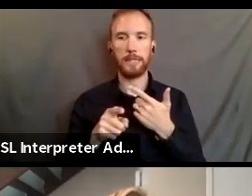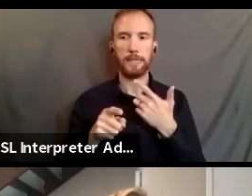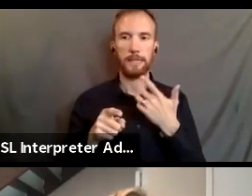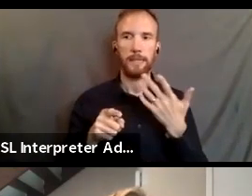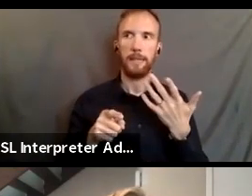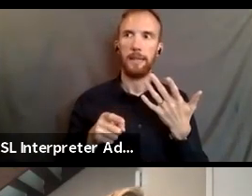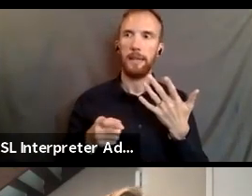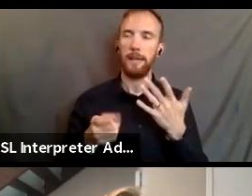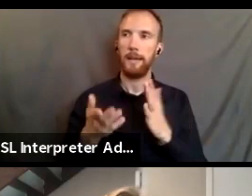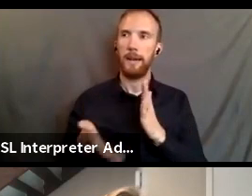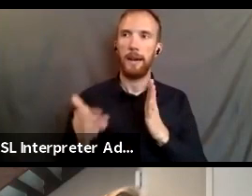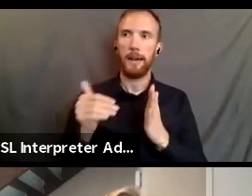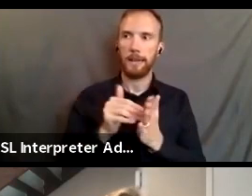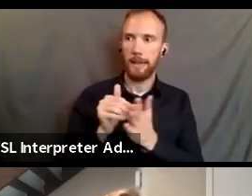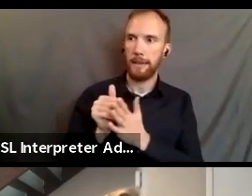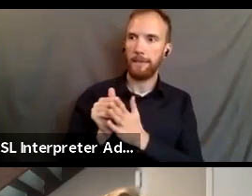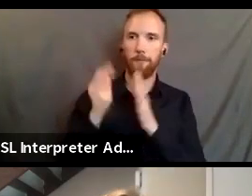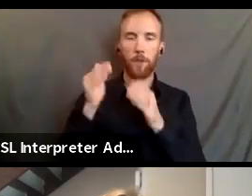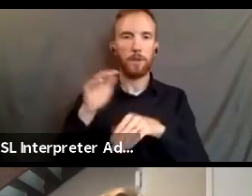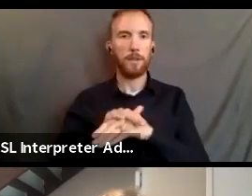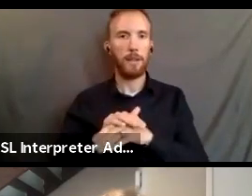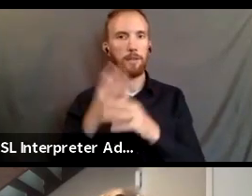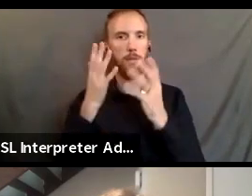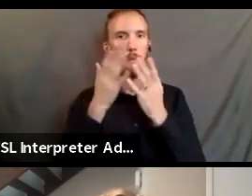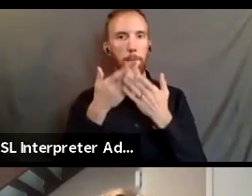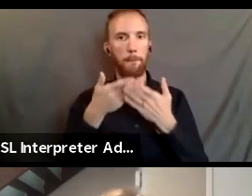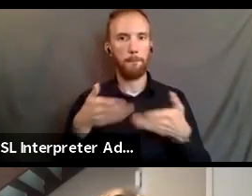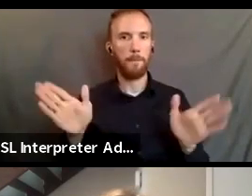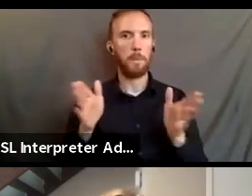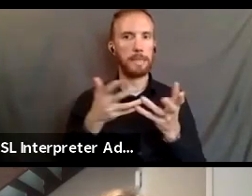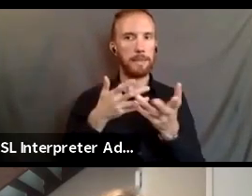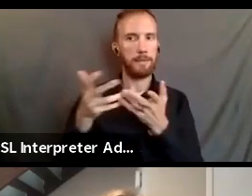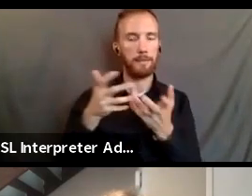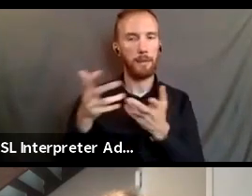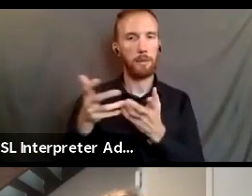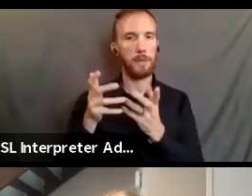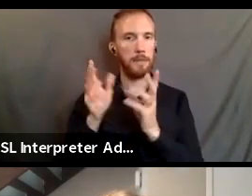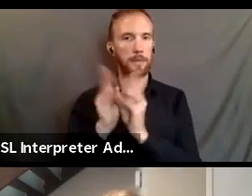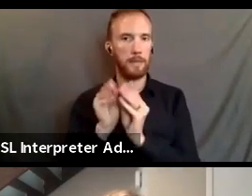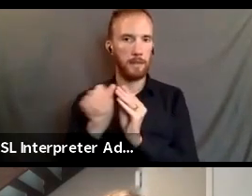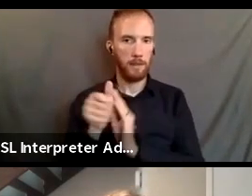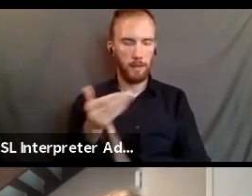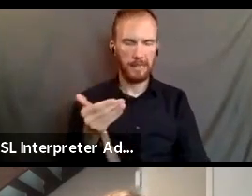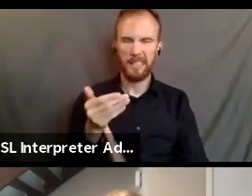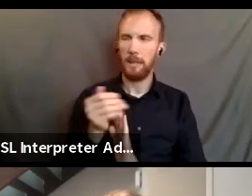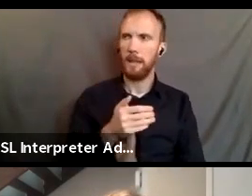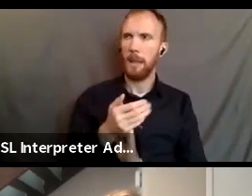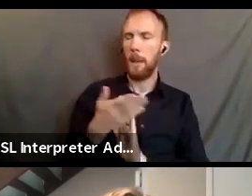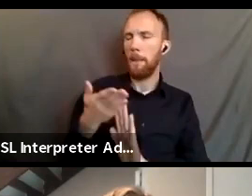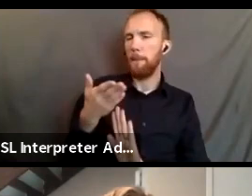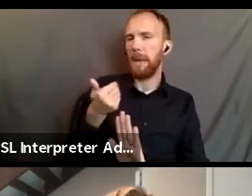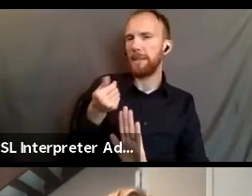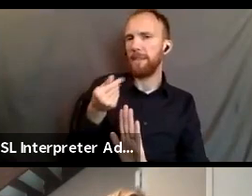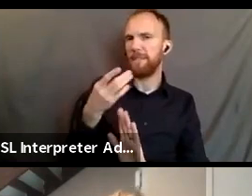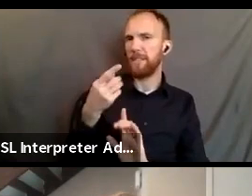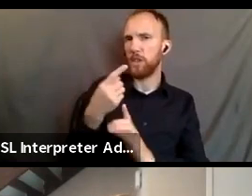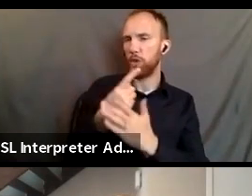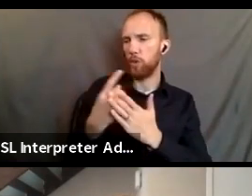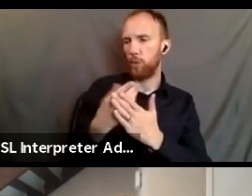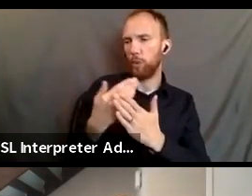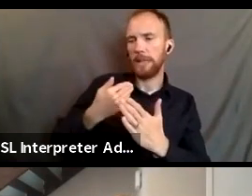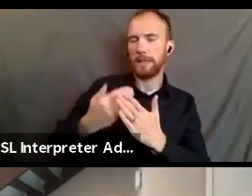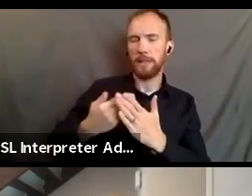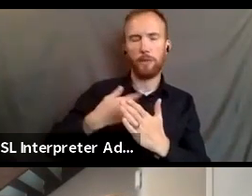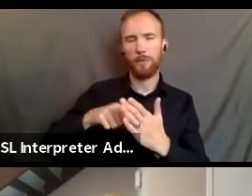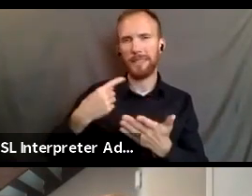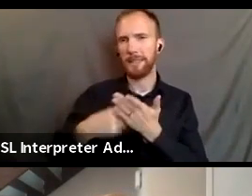the public engagement sessions and so in the last few weeks in particular we have started the discussions about what that work could look like